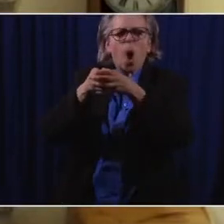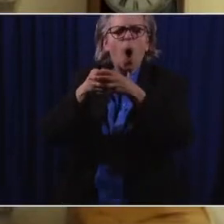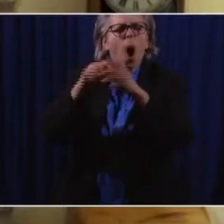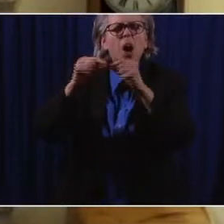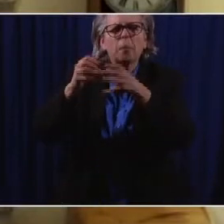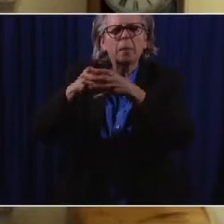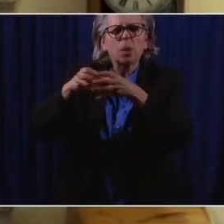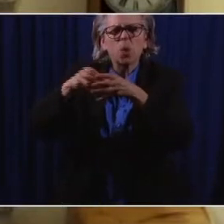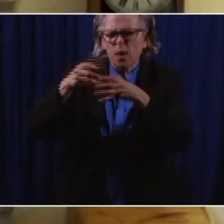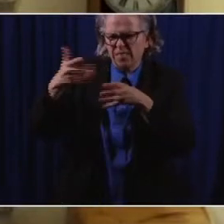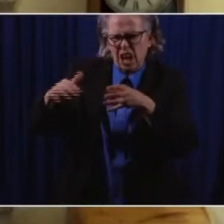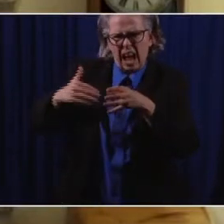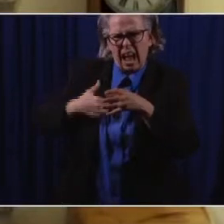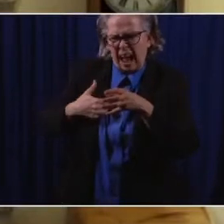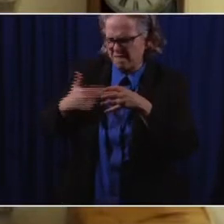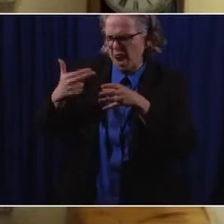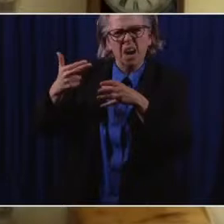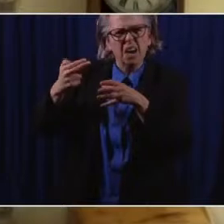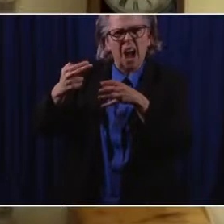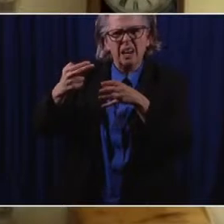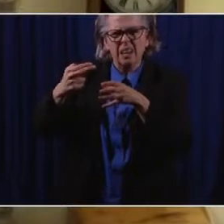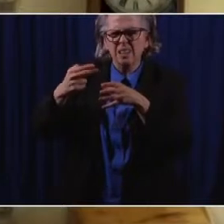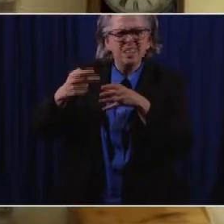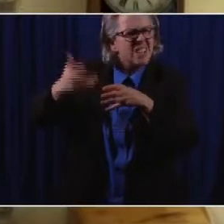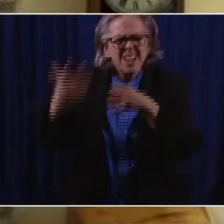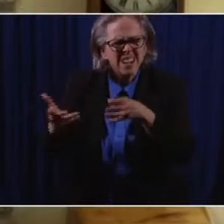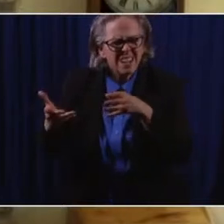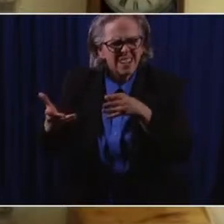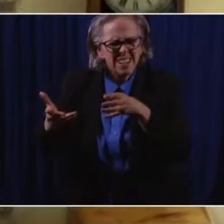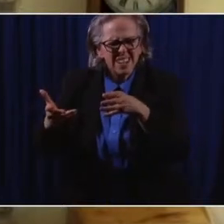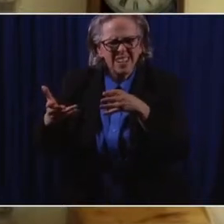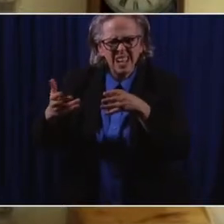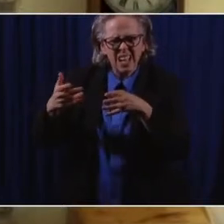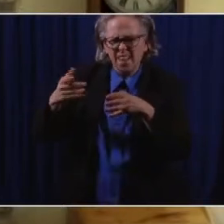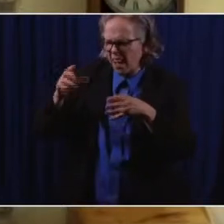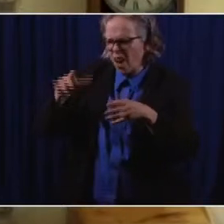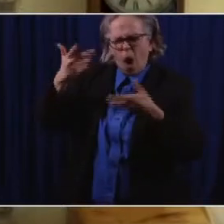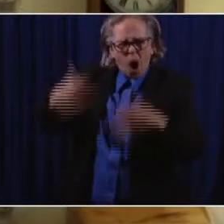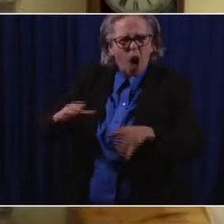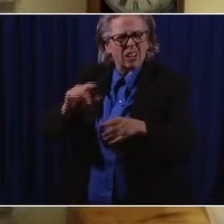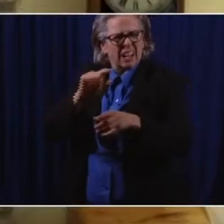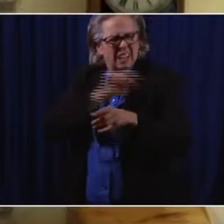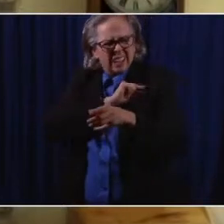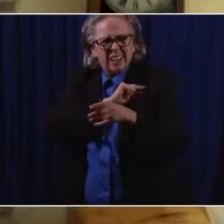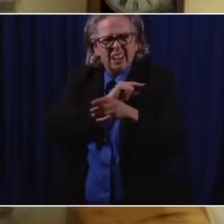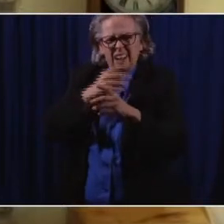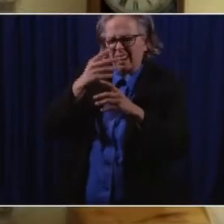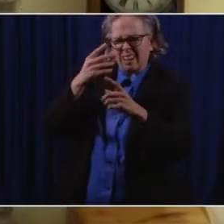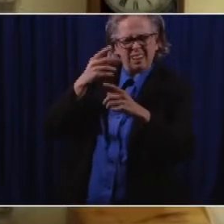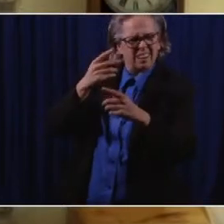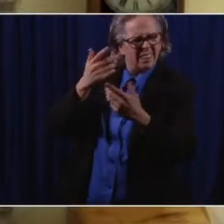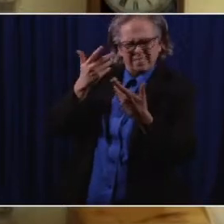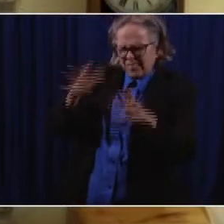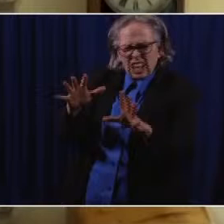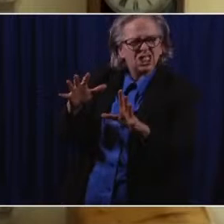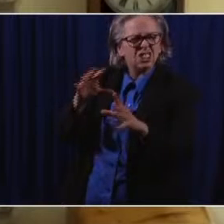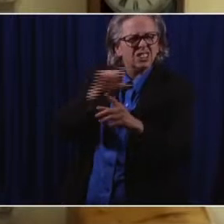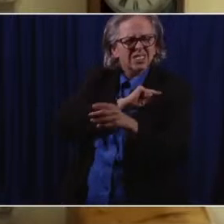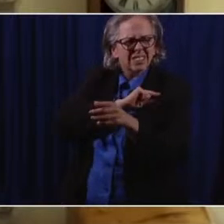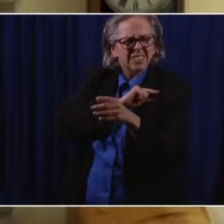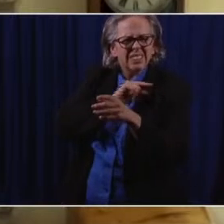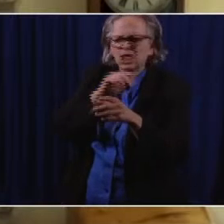Convicted felons, convicted of a crime of violence, who illegally have guns.